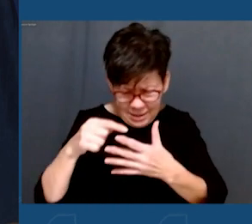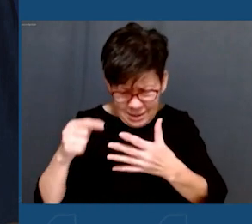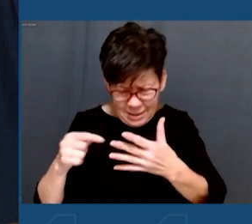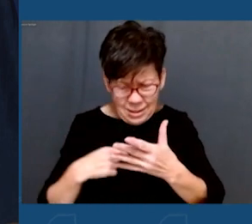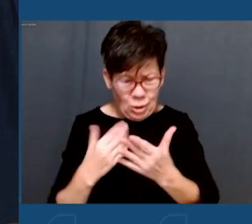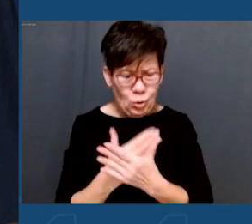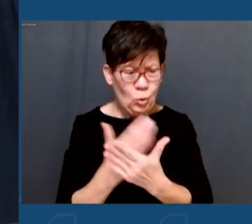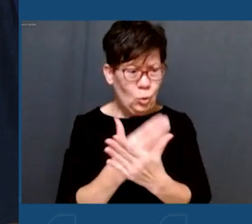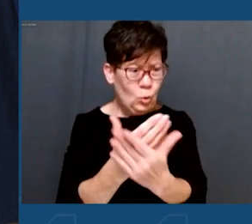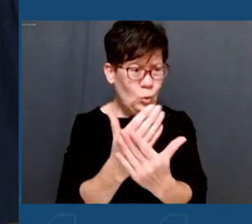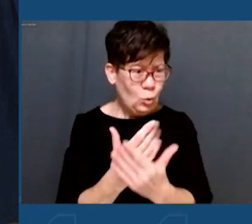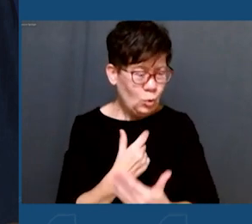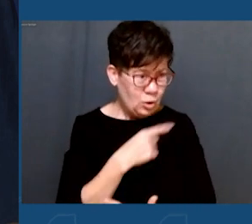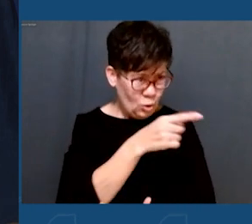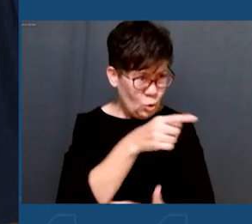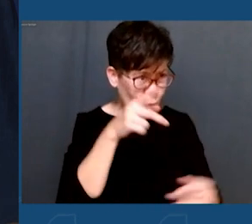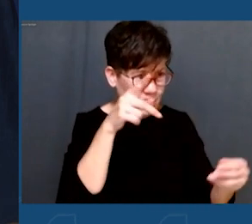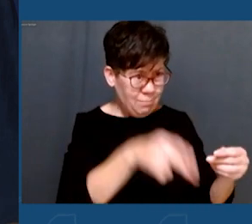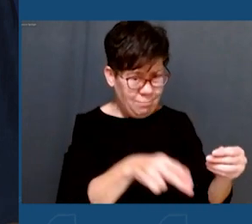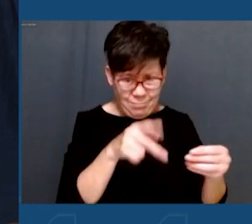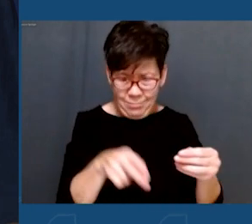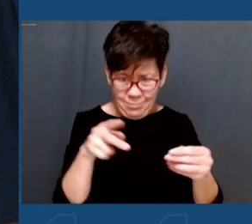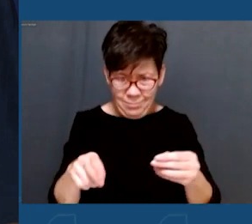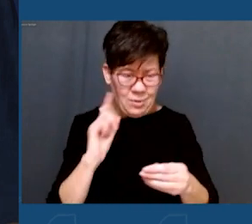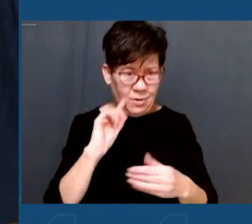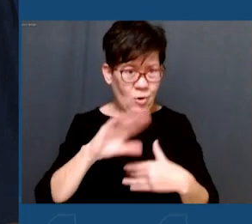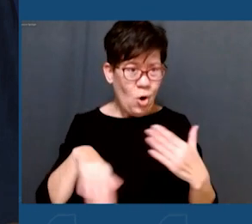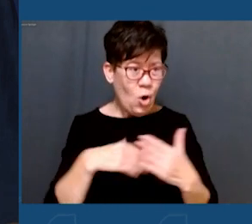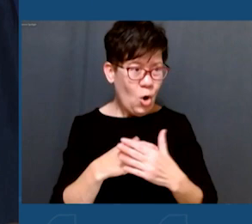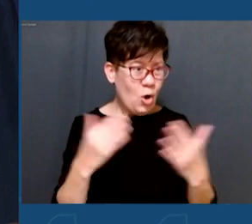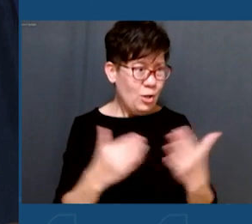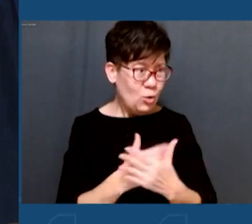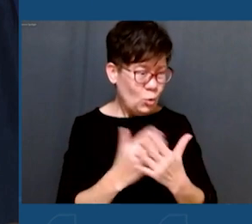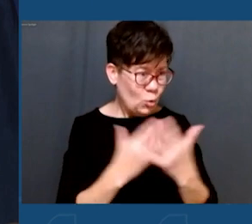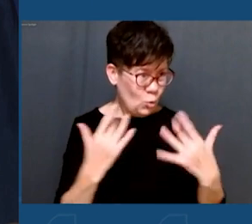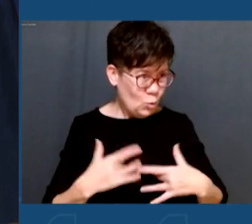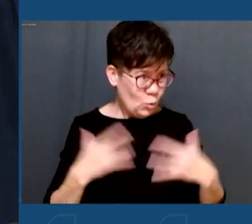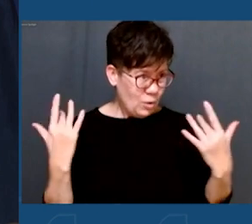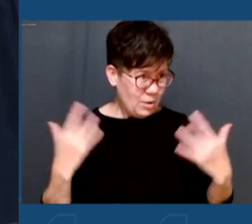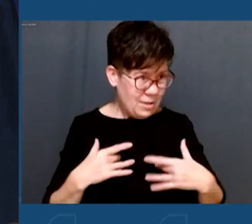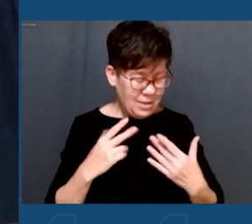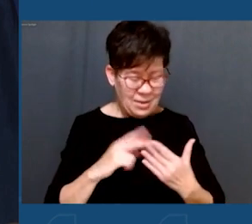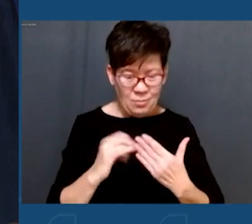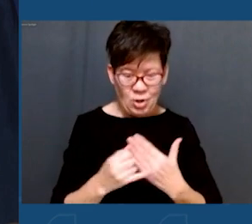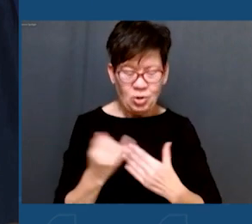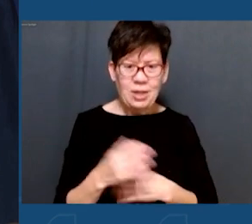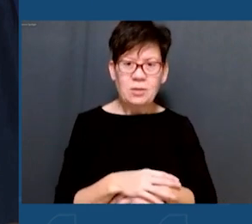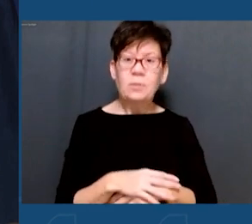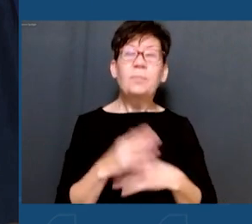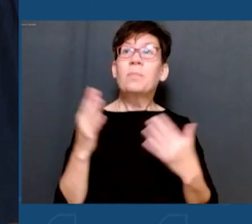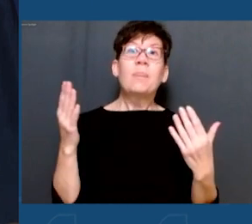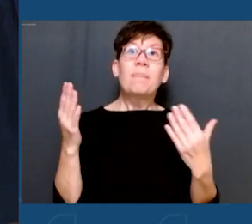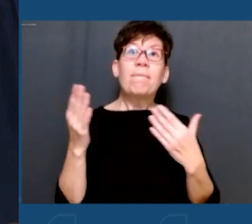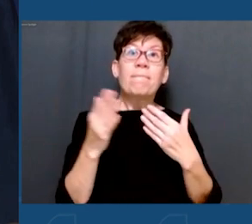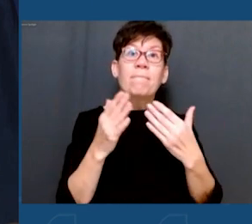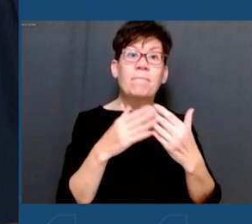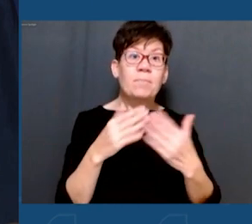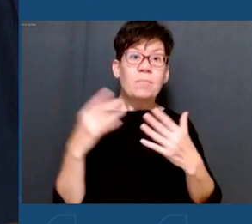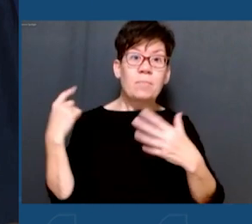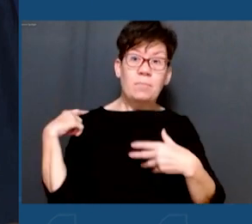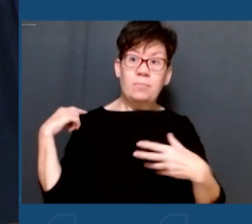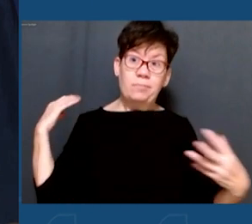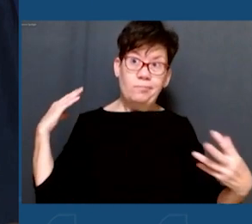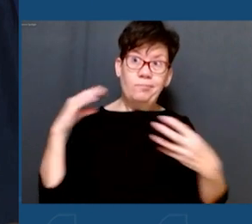been a lot of activity, and we thank you for that. Of course, all of those projects, those funds, those dollars, those budgets are not made possible without